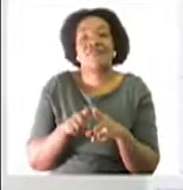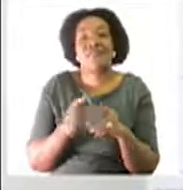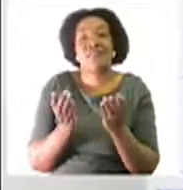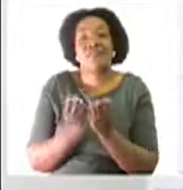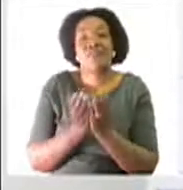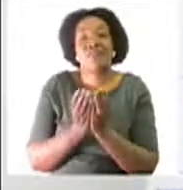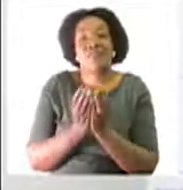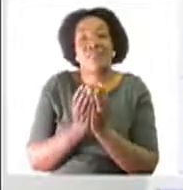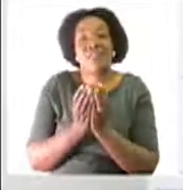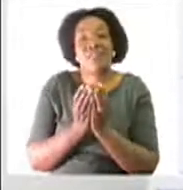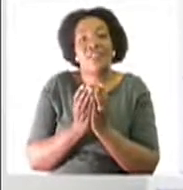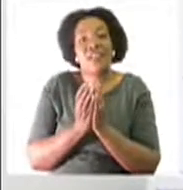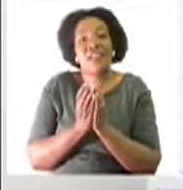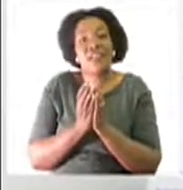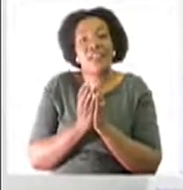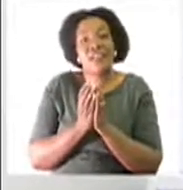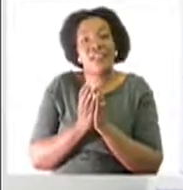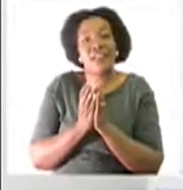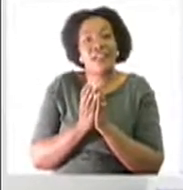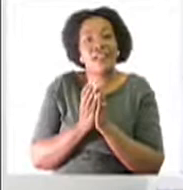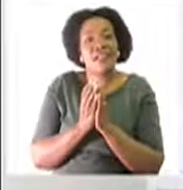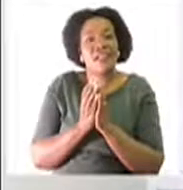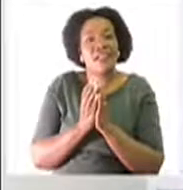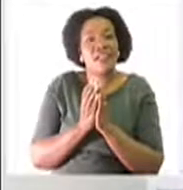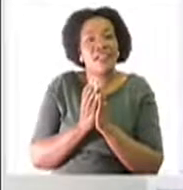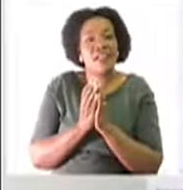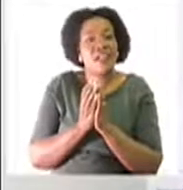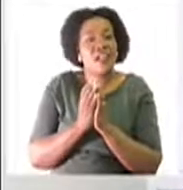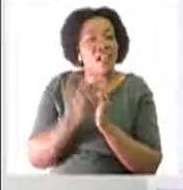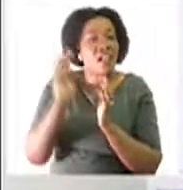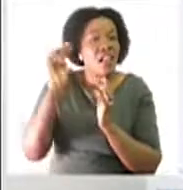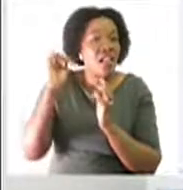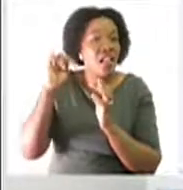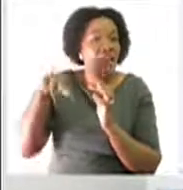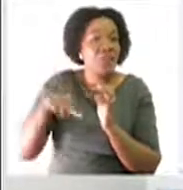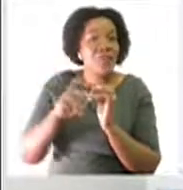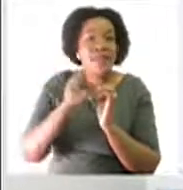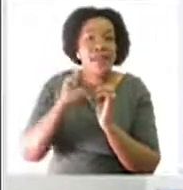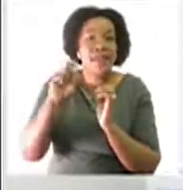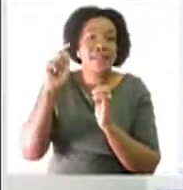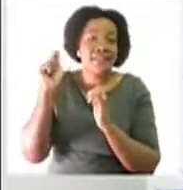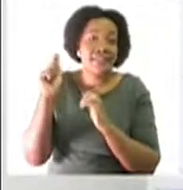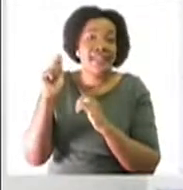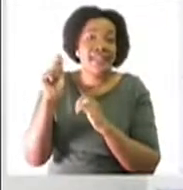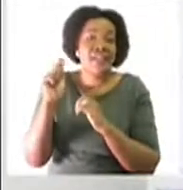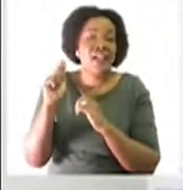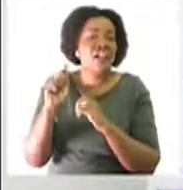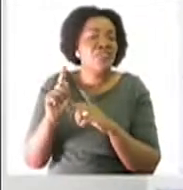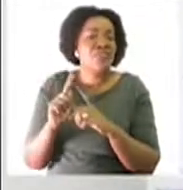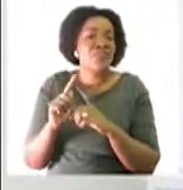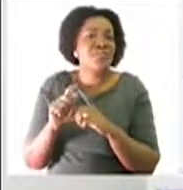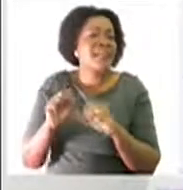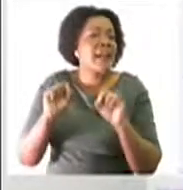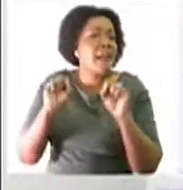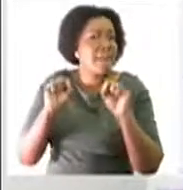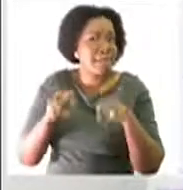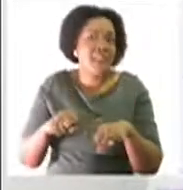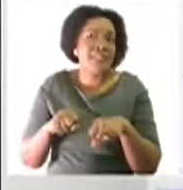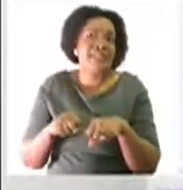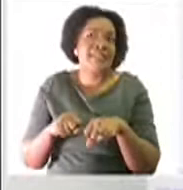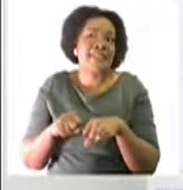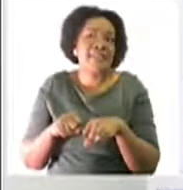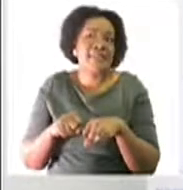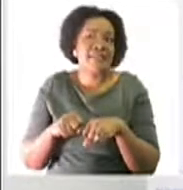I go outside. And then we have the next model word, which is a must, which is actually the expression